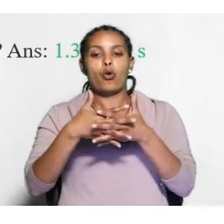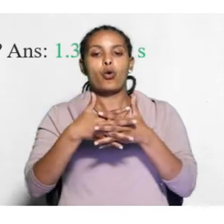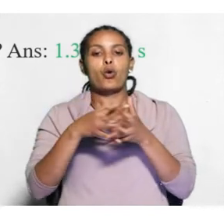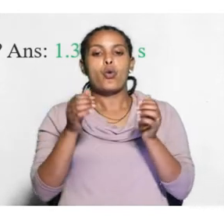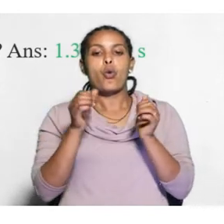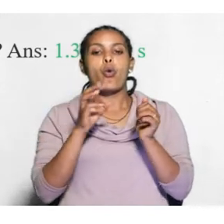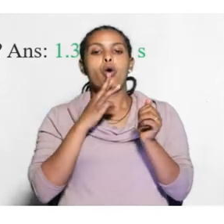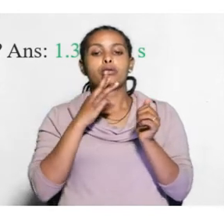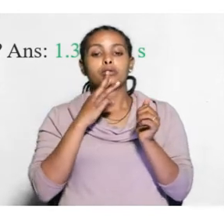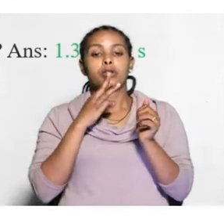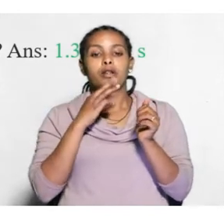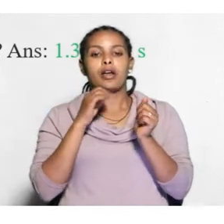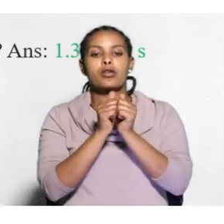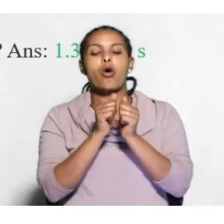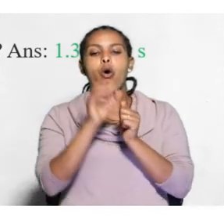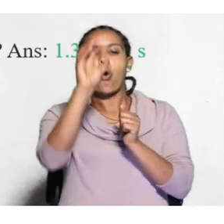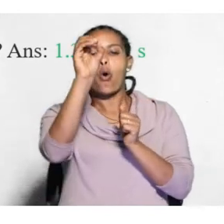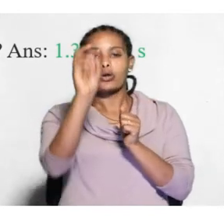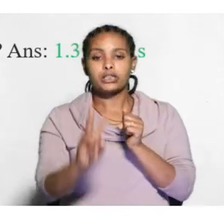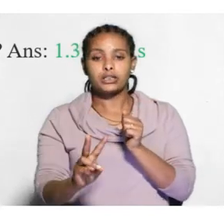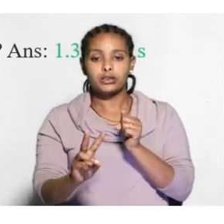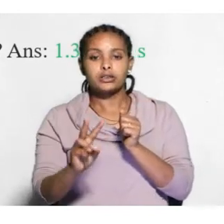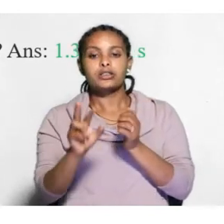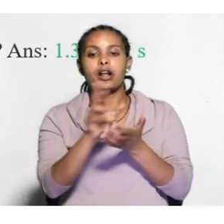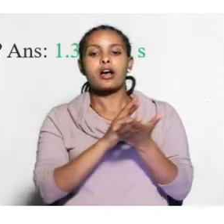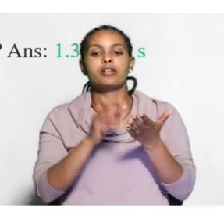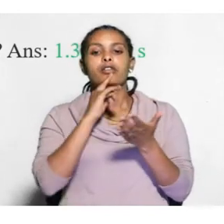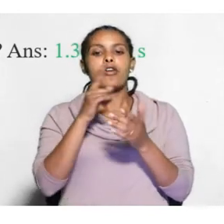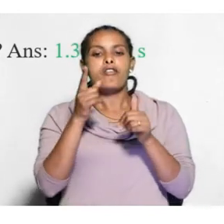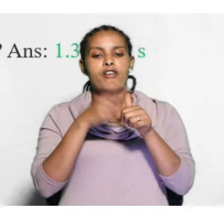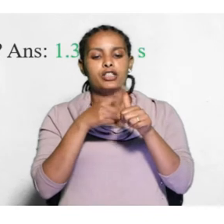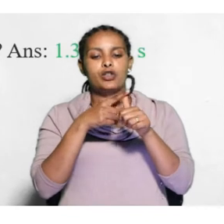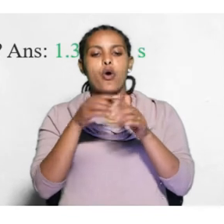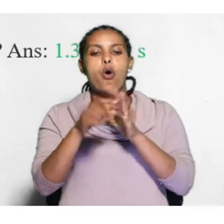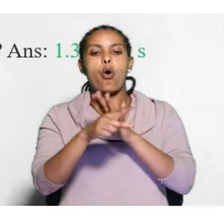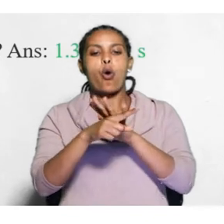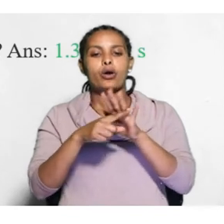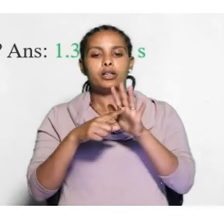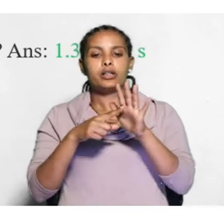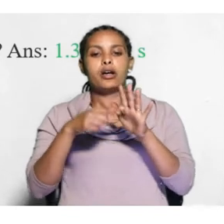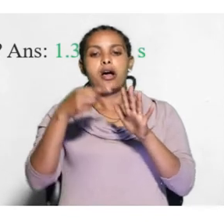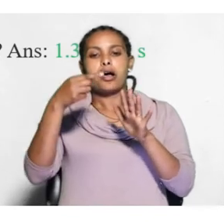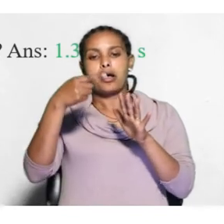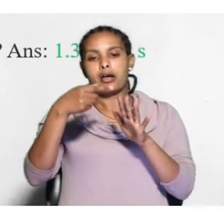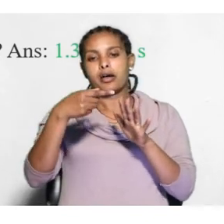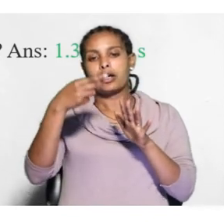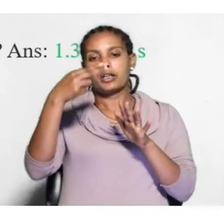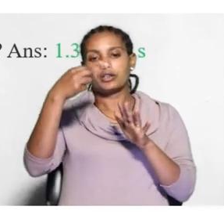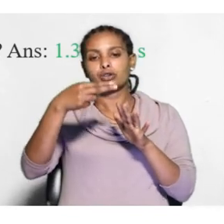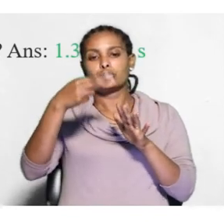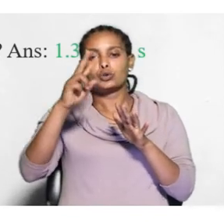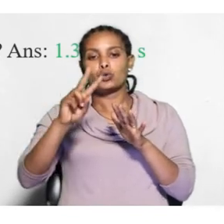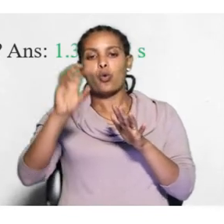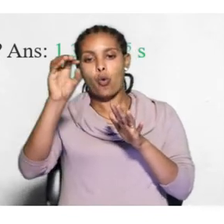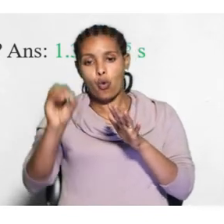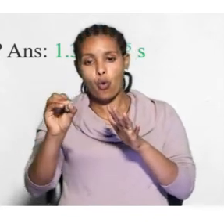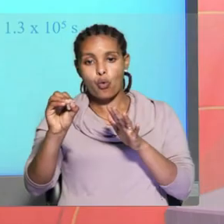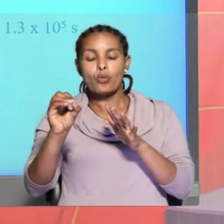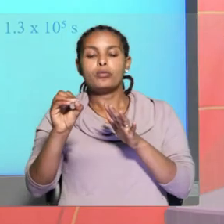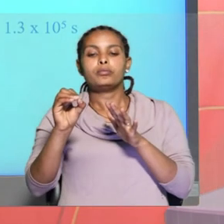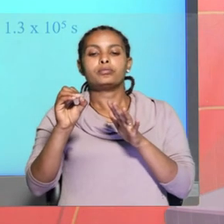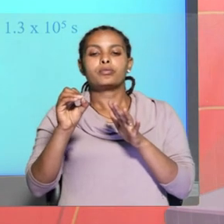water and oxygen now the reaction is first order in hydrogen per oxide the red